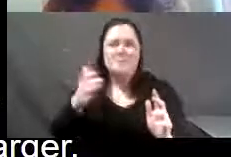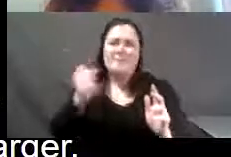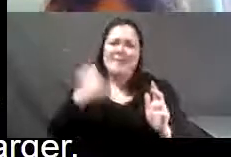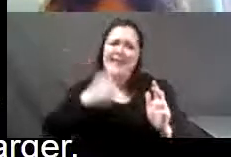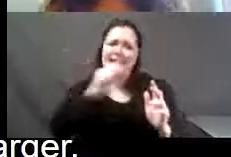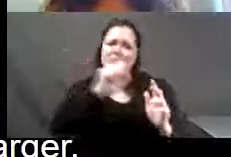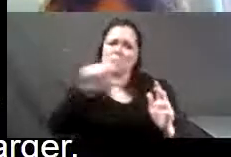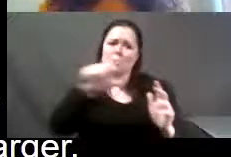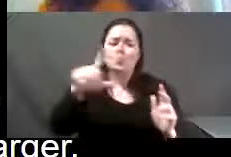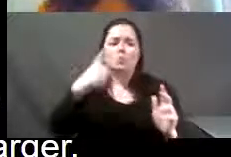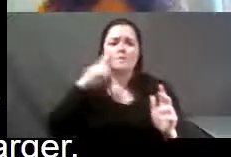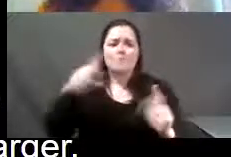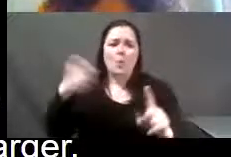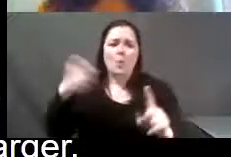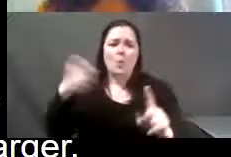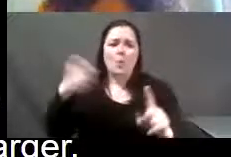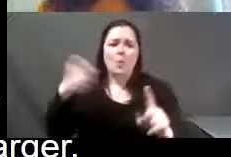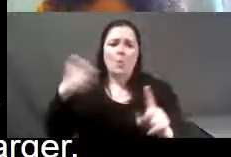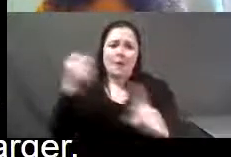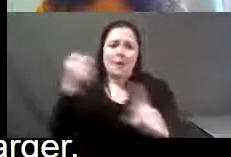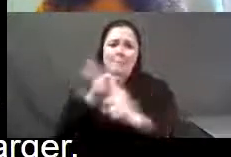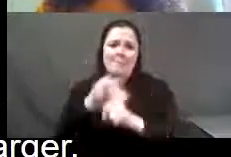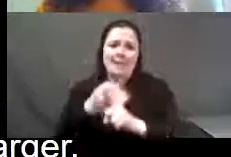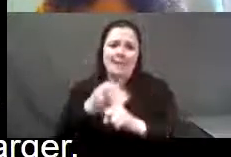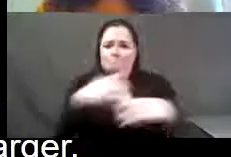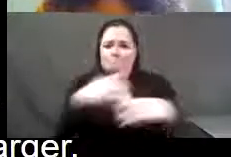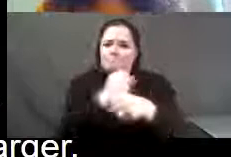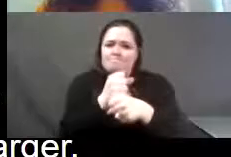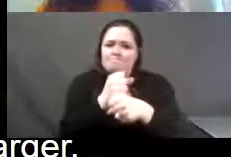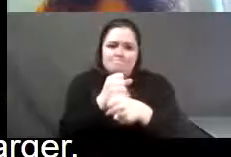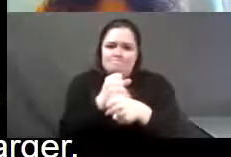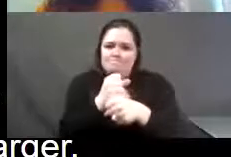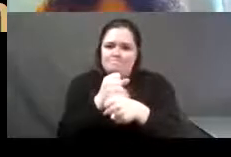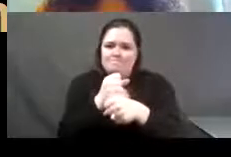impact. So that's just a quick part about Count Us In.